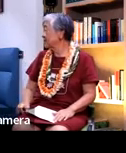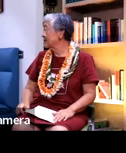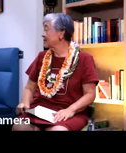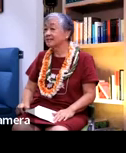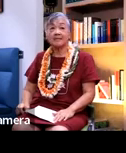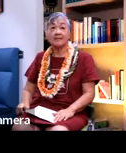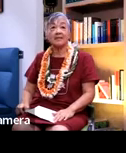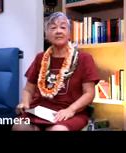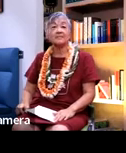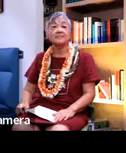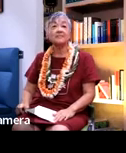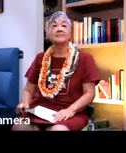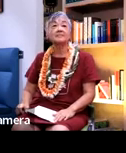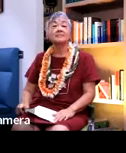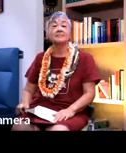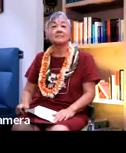It was uh,